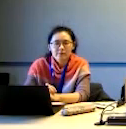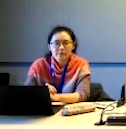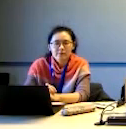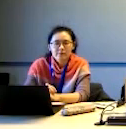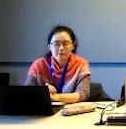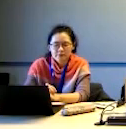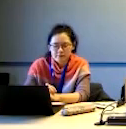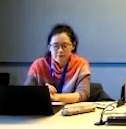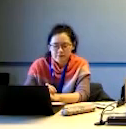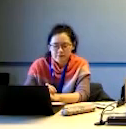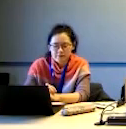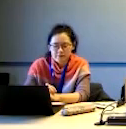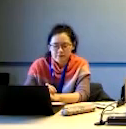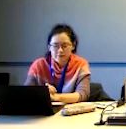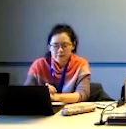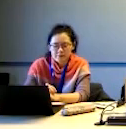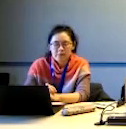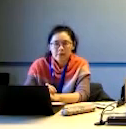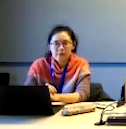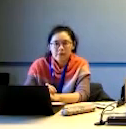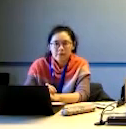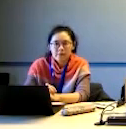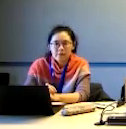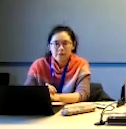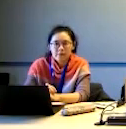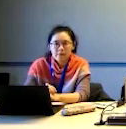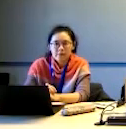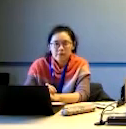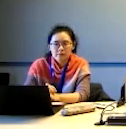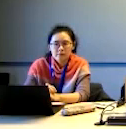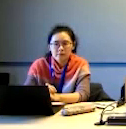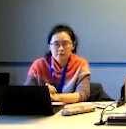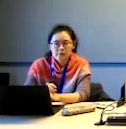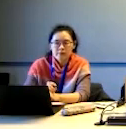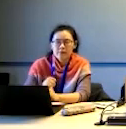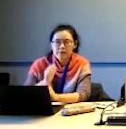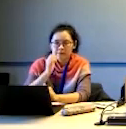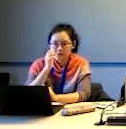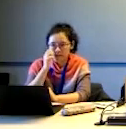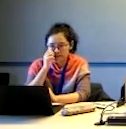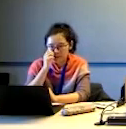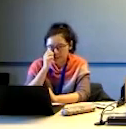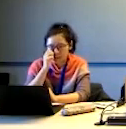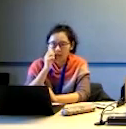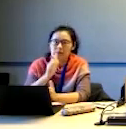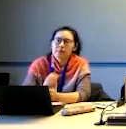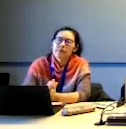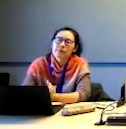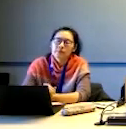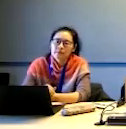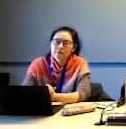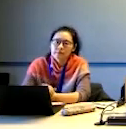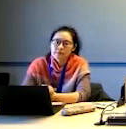steps. The first step is empathizing. So this is trying to understand what they define as the